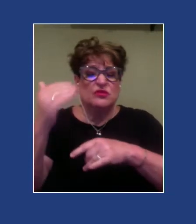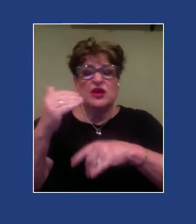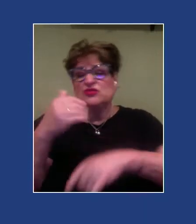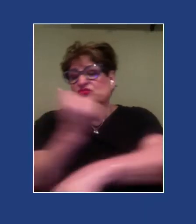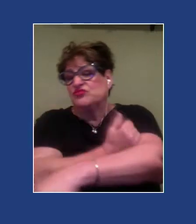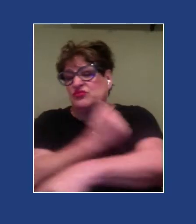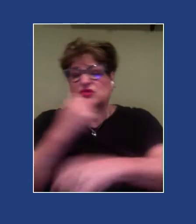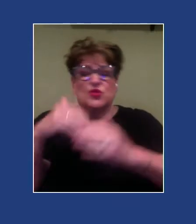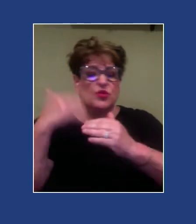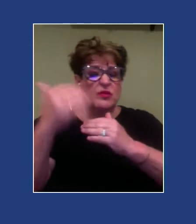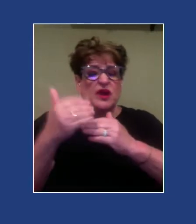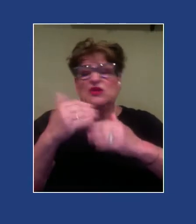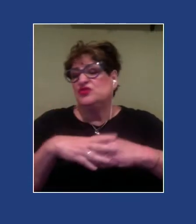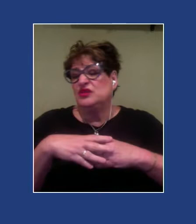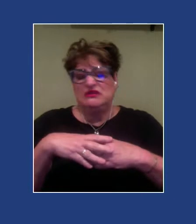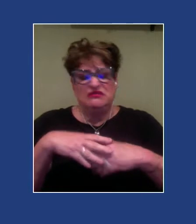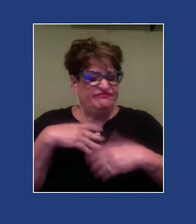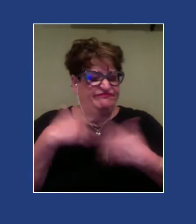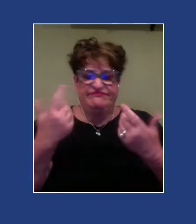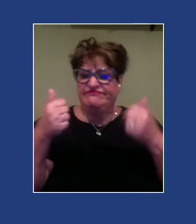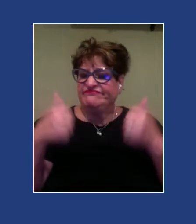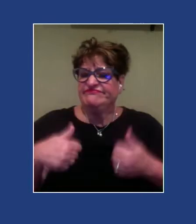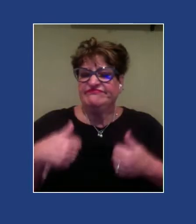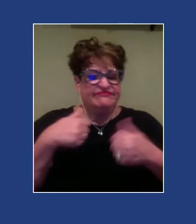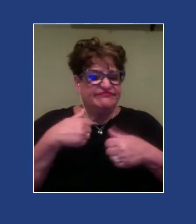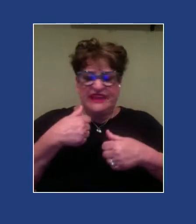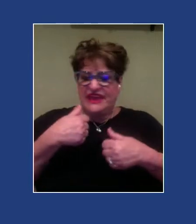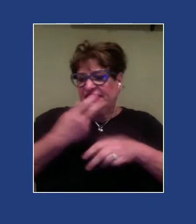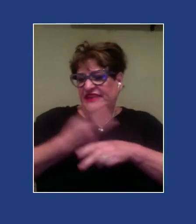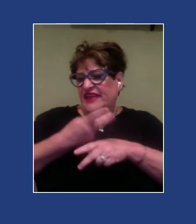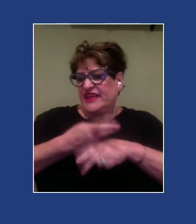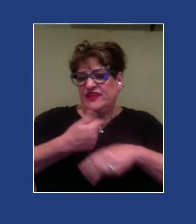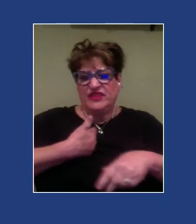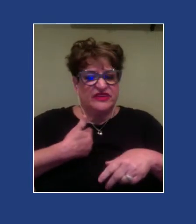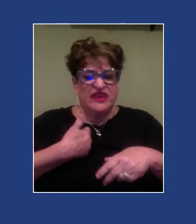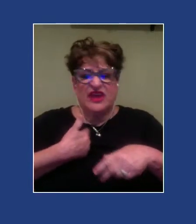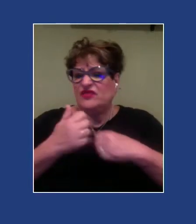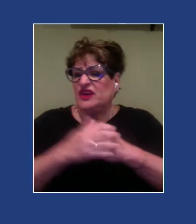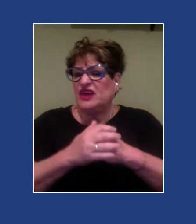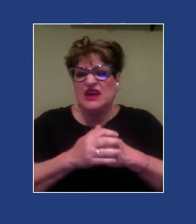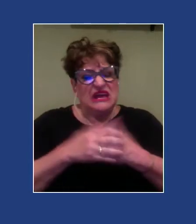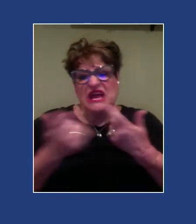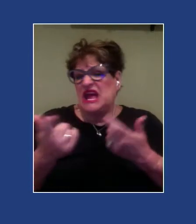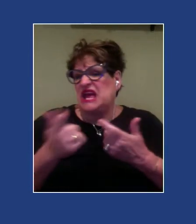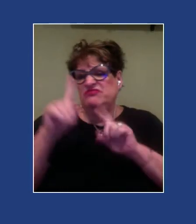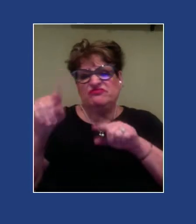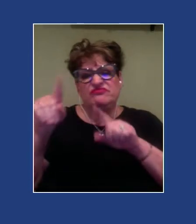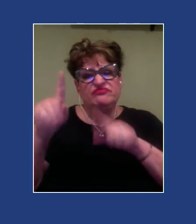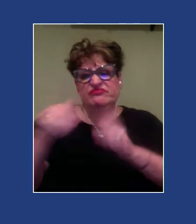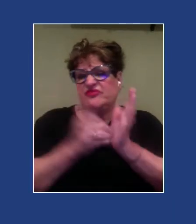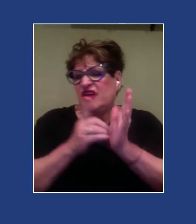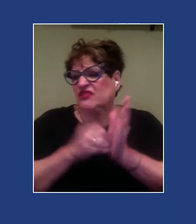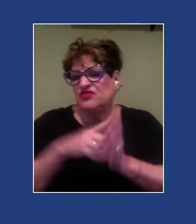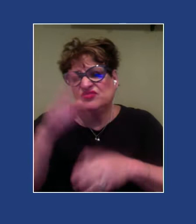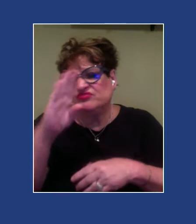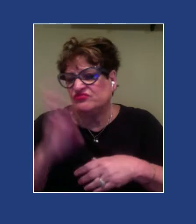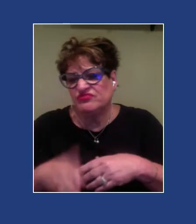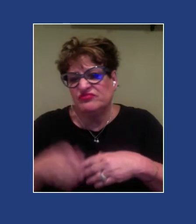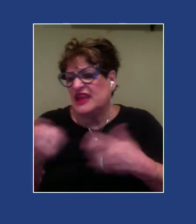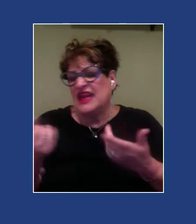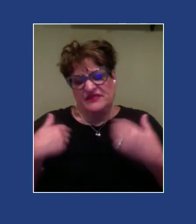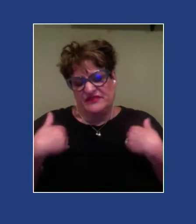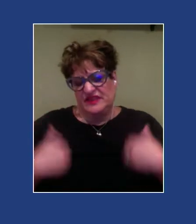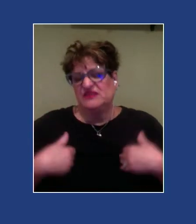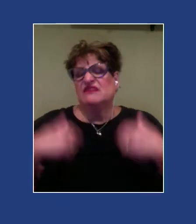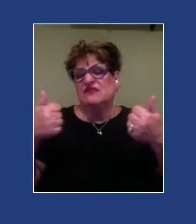stress. Decreased self-care, decreased engagement in mental health care and in primary medical care, and down the road a much higher prevalence of various physical health